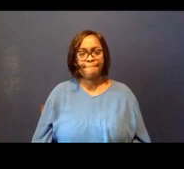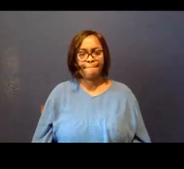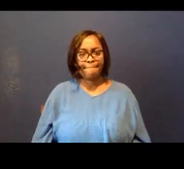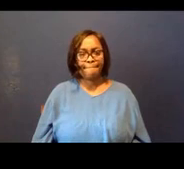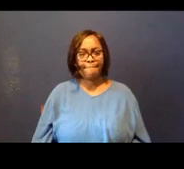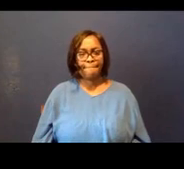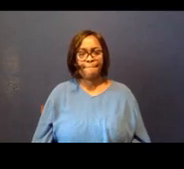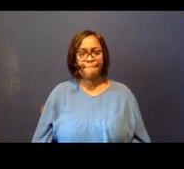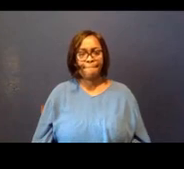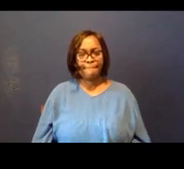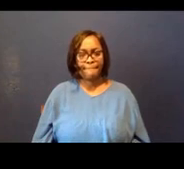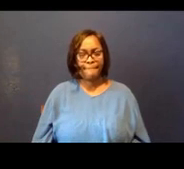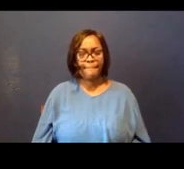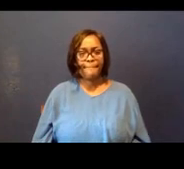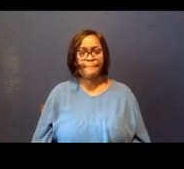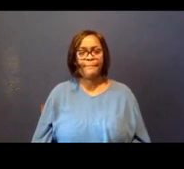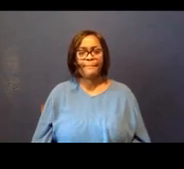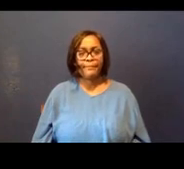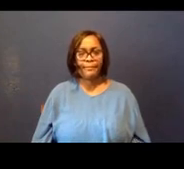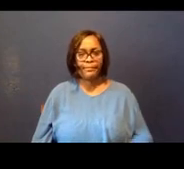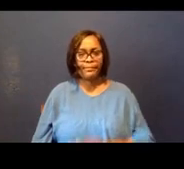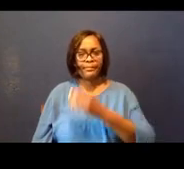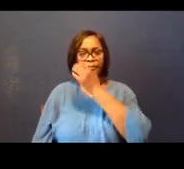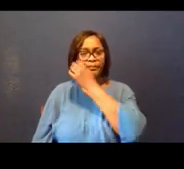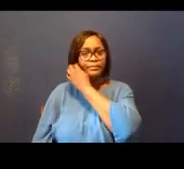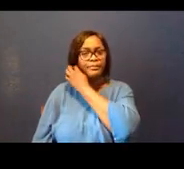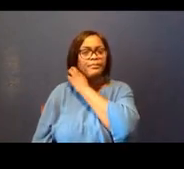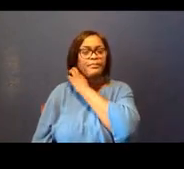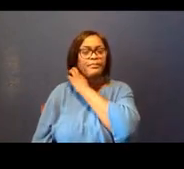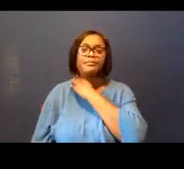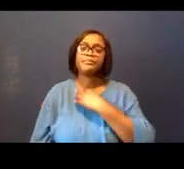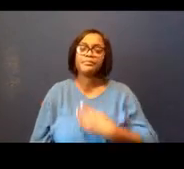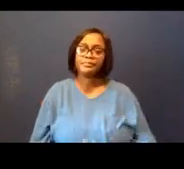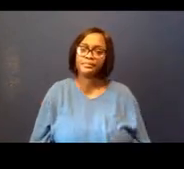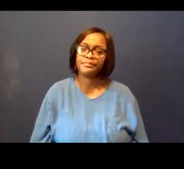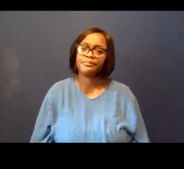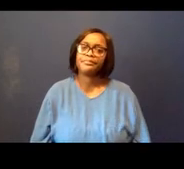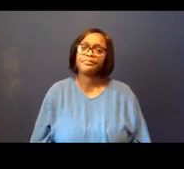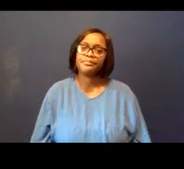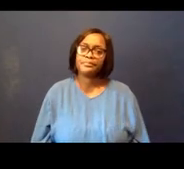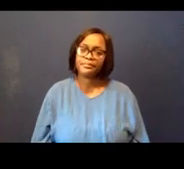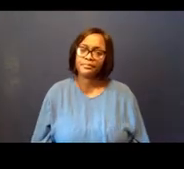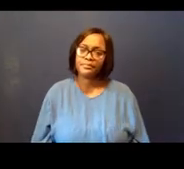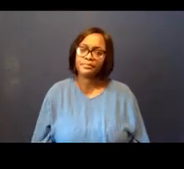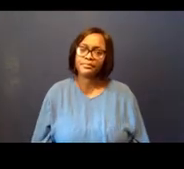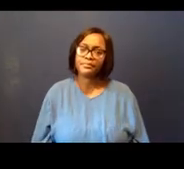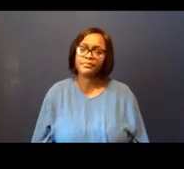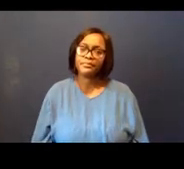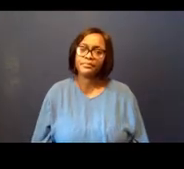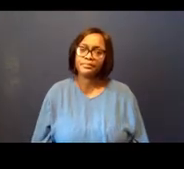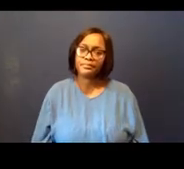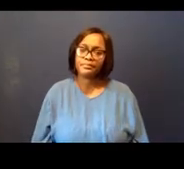to the extent that she tried to commit suicide.